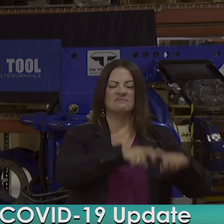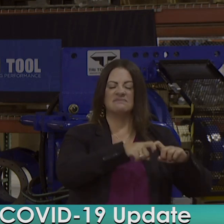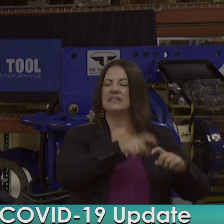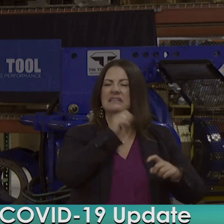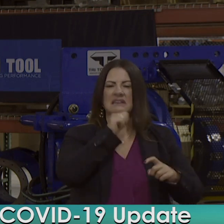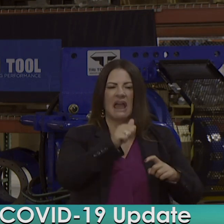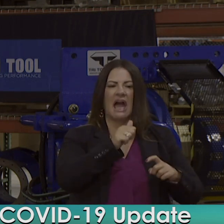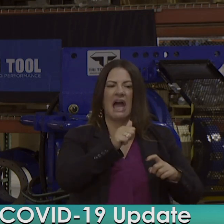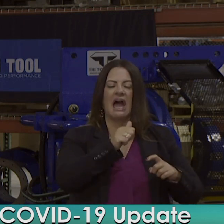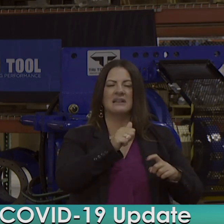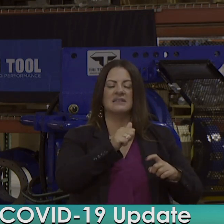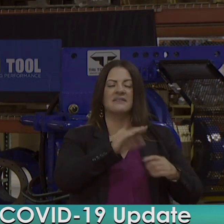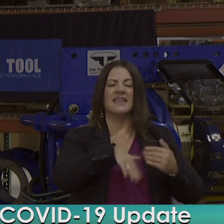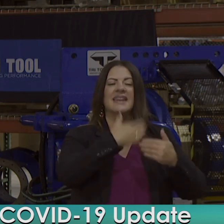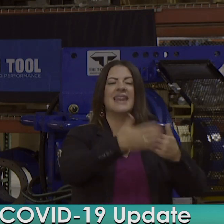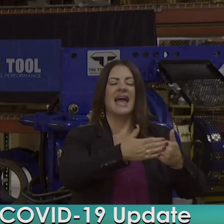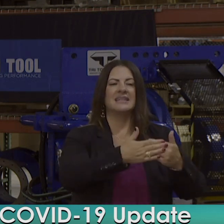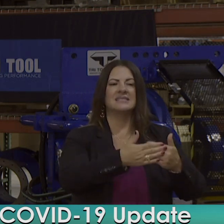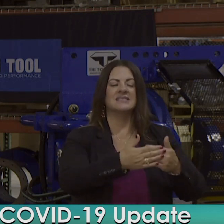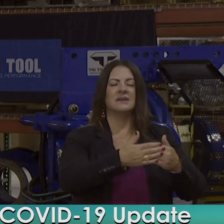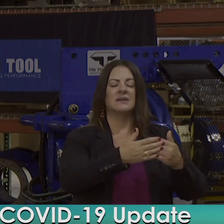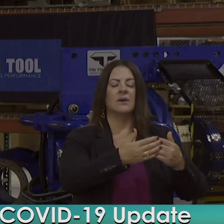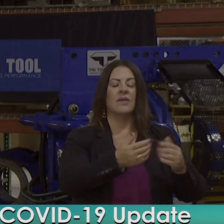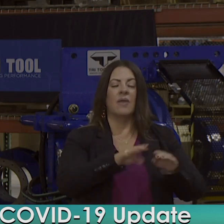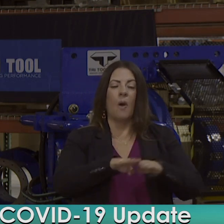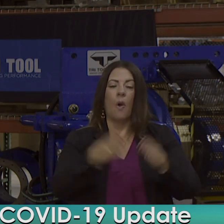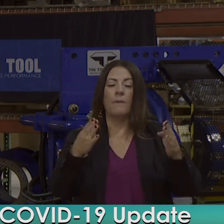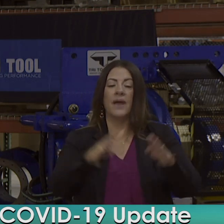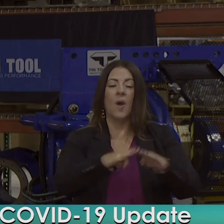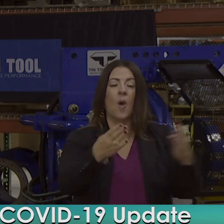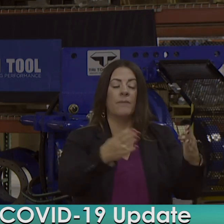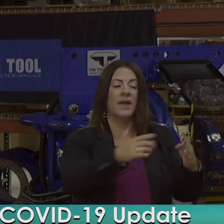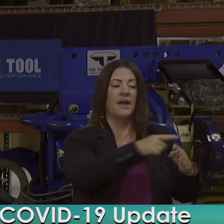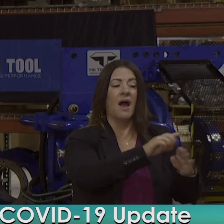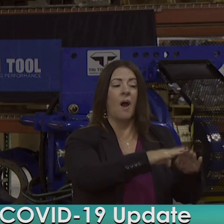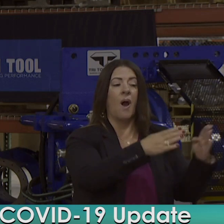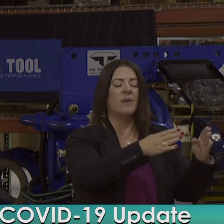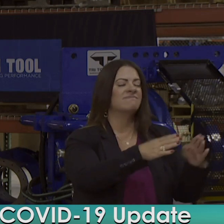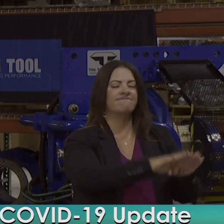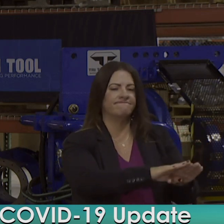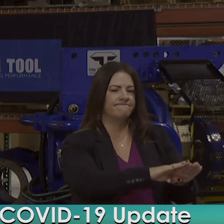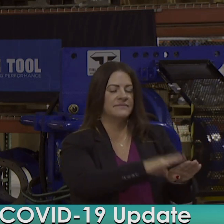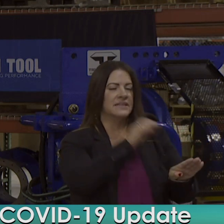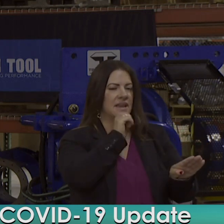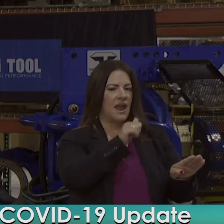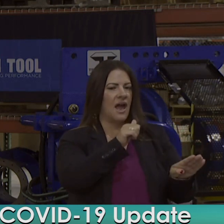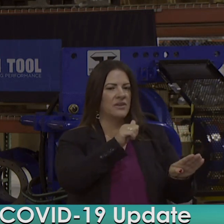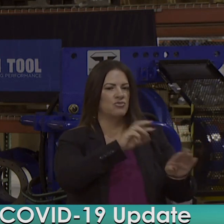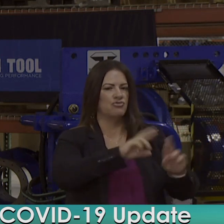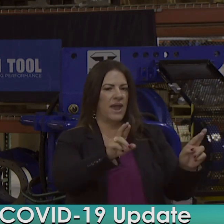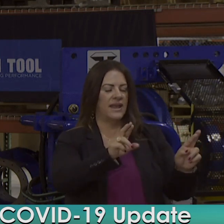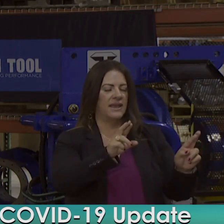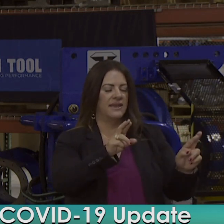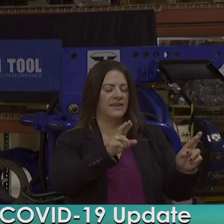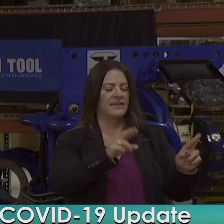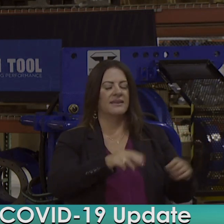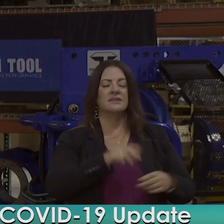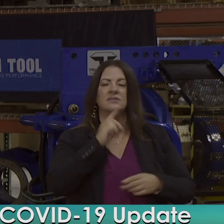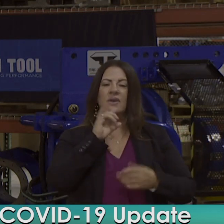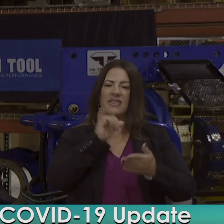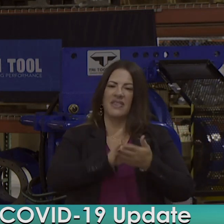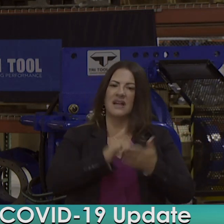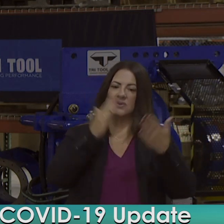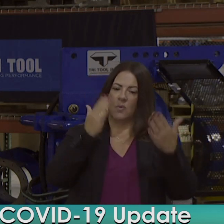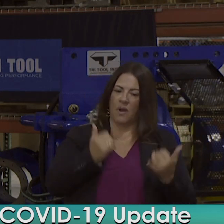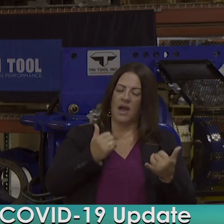of opening and reopening that they were looking forward to this Monday. And this is exactly how the system is designed